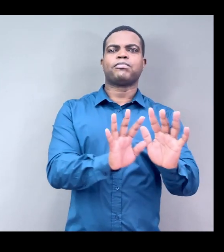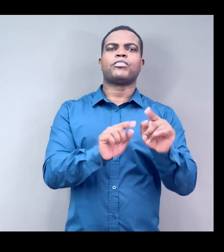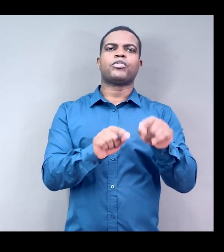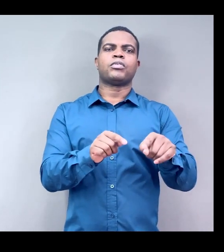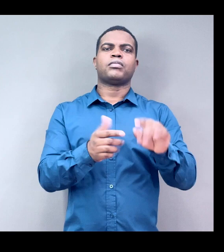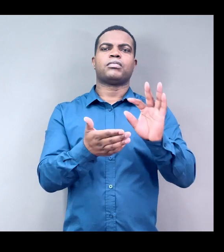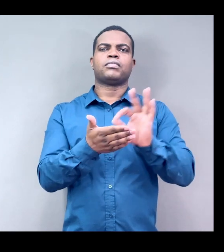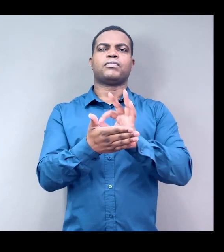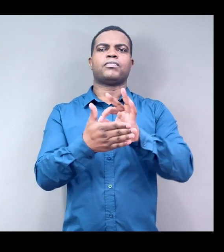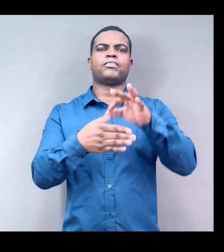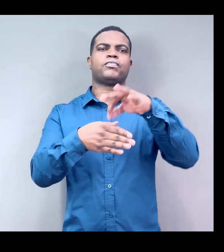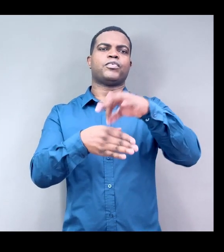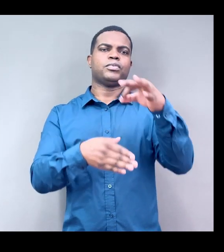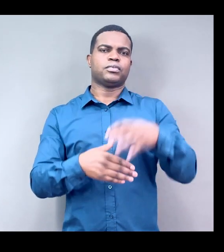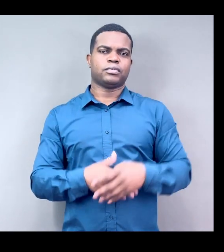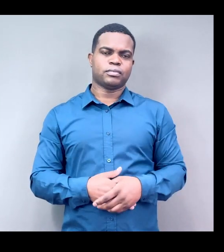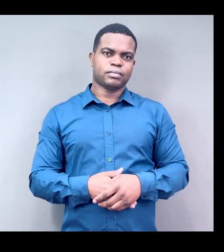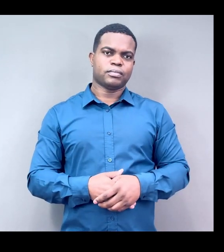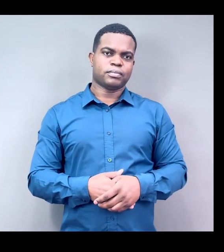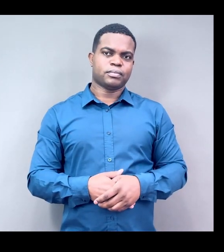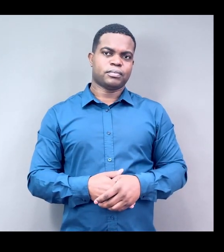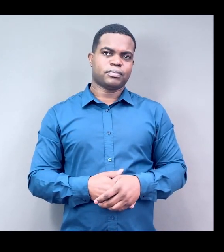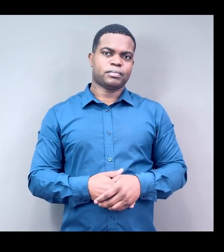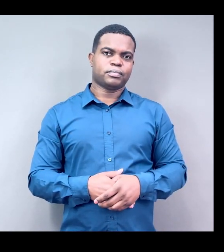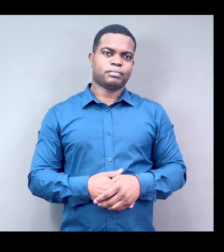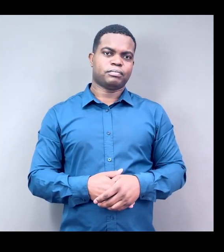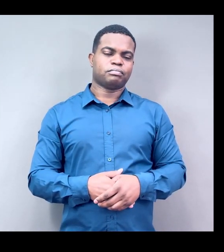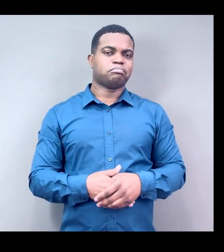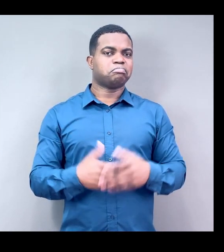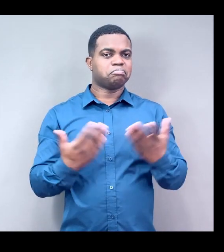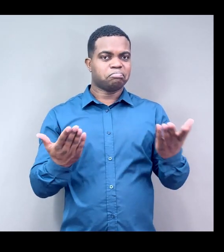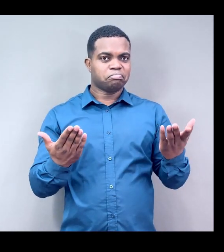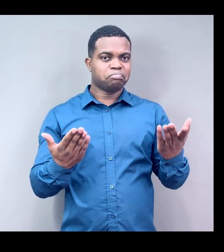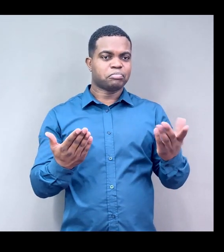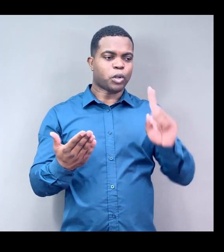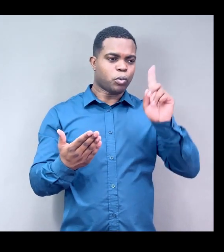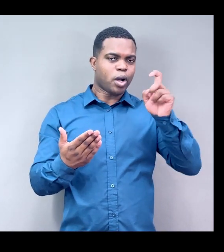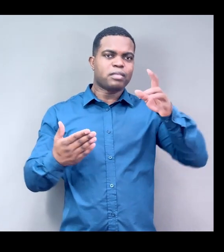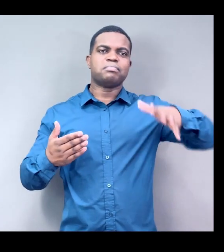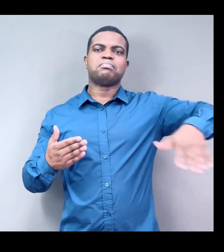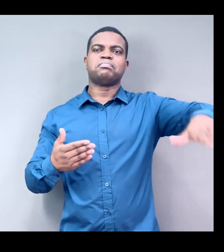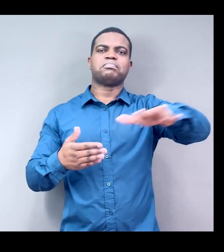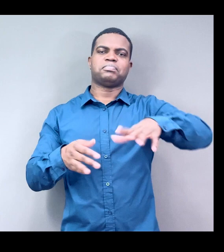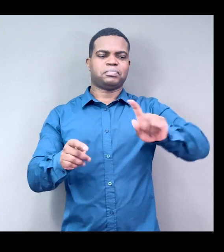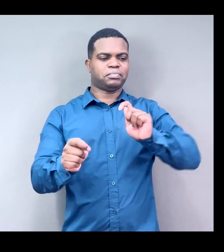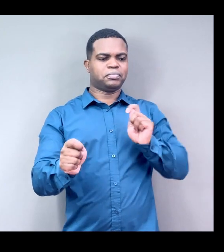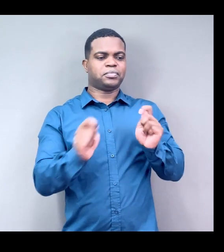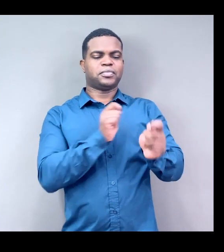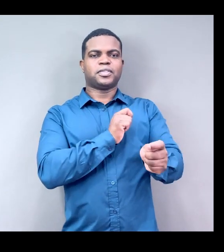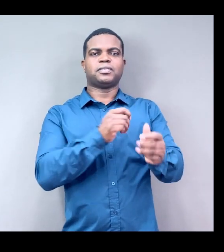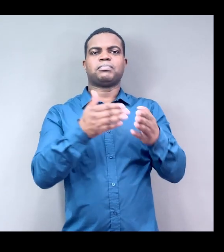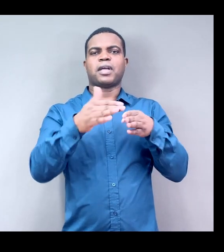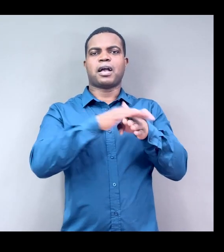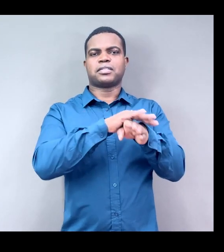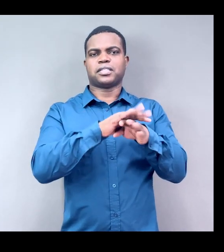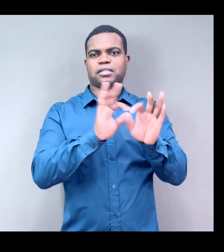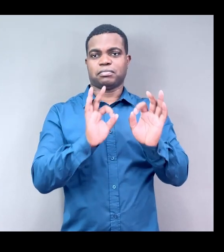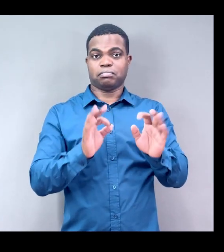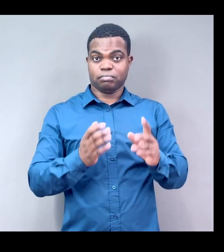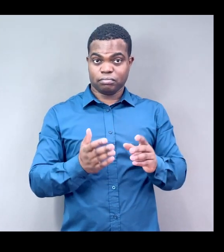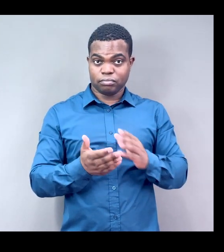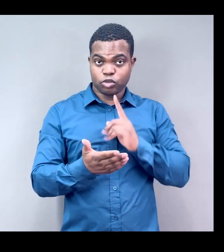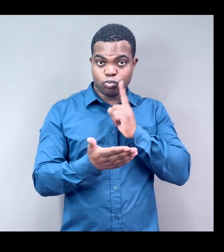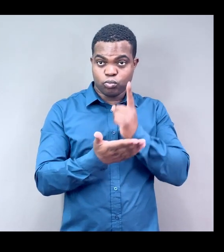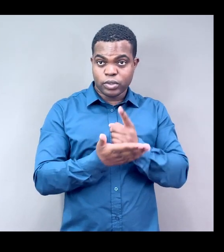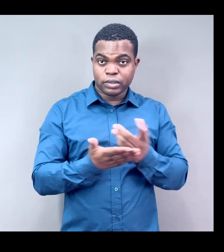you with ensuring that these polling stations are well accessible.